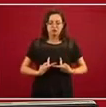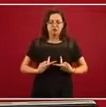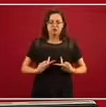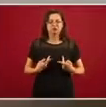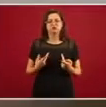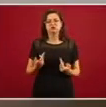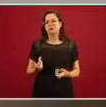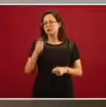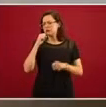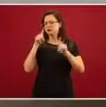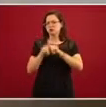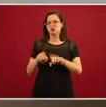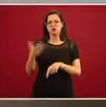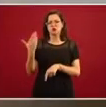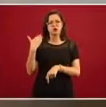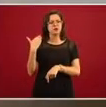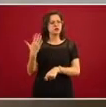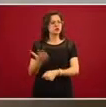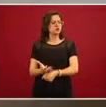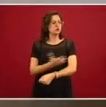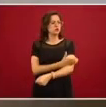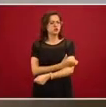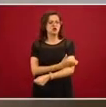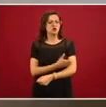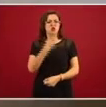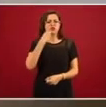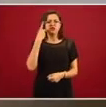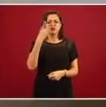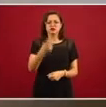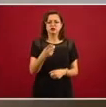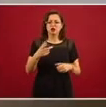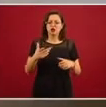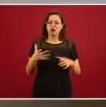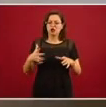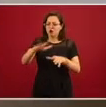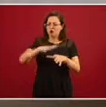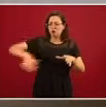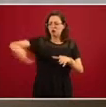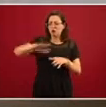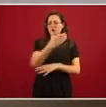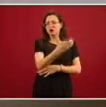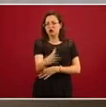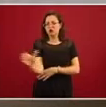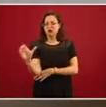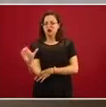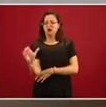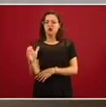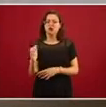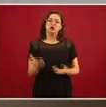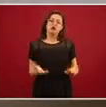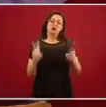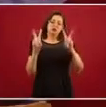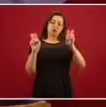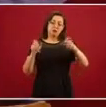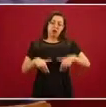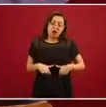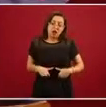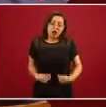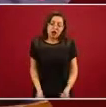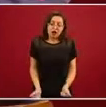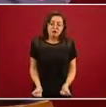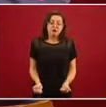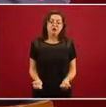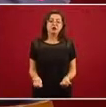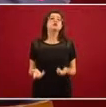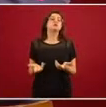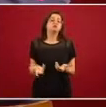And talking about the vulnerable states, in general terms, the vulnerability, and